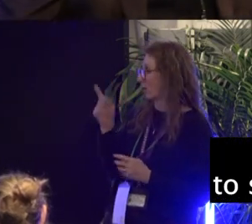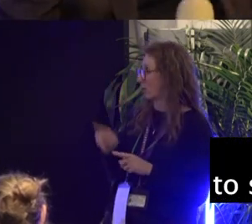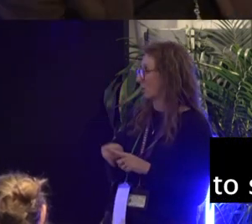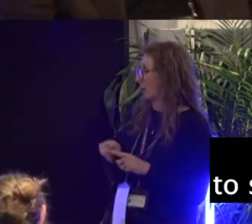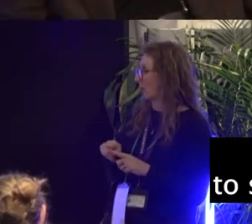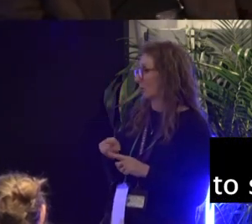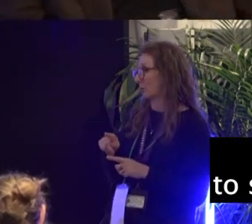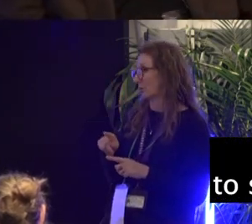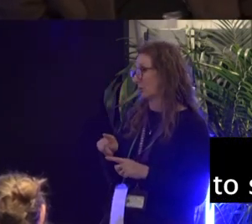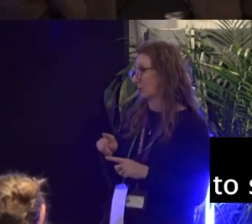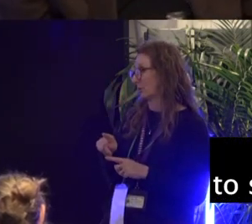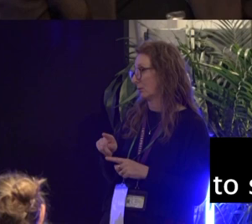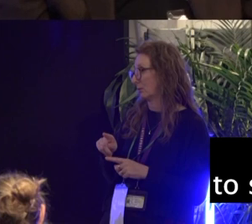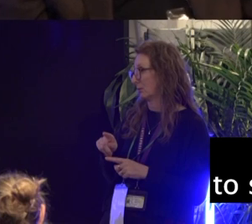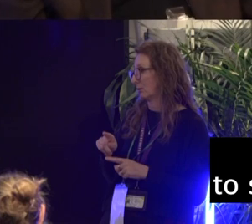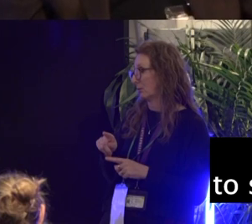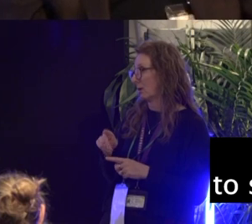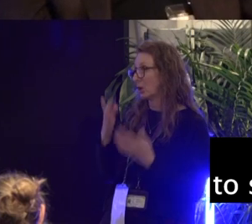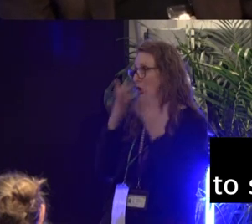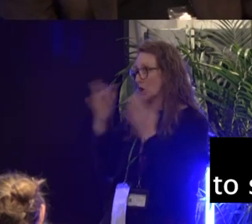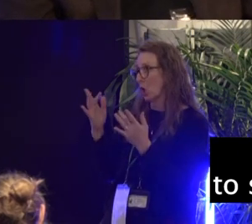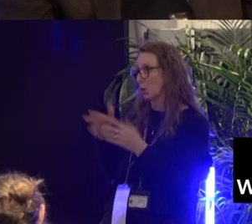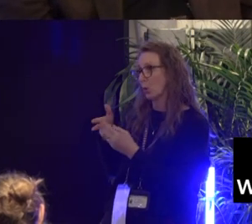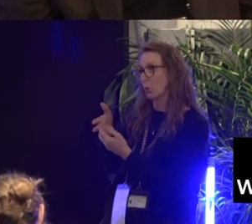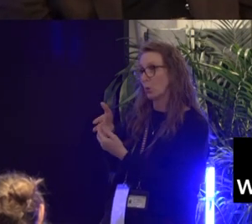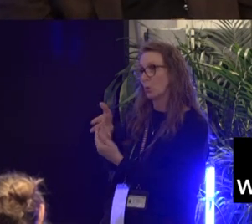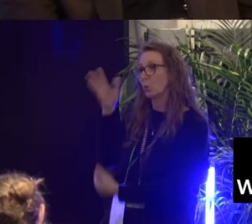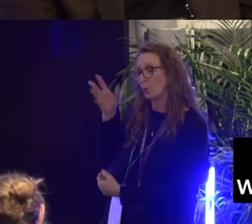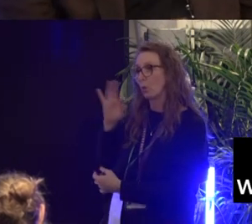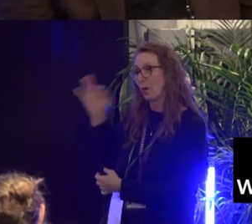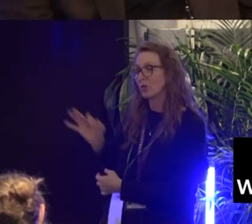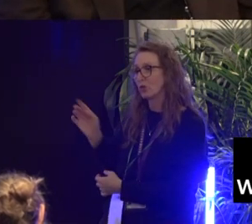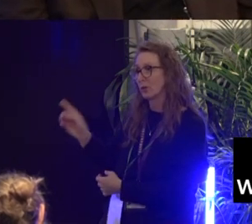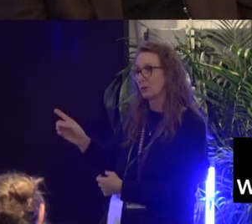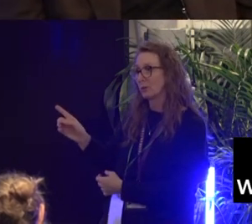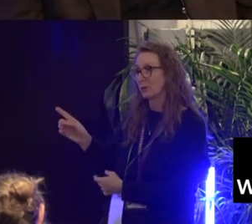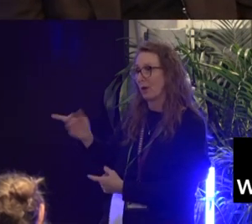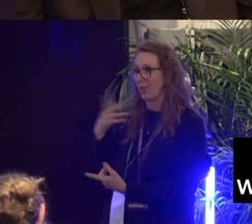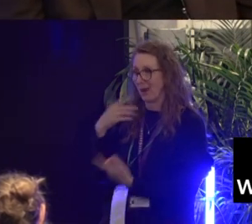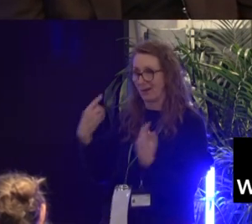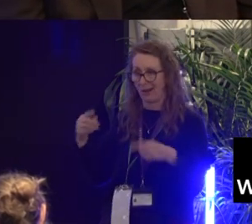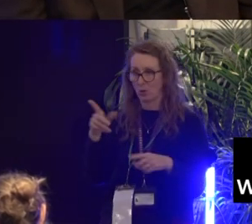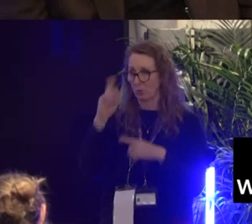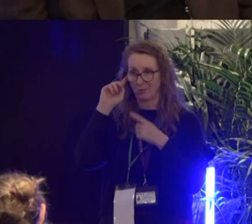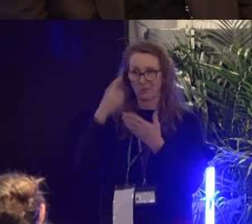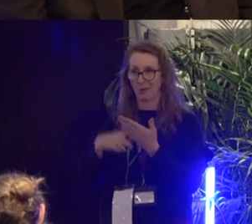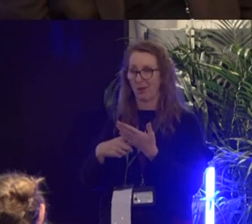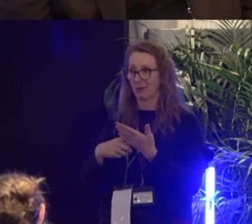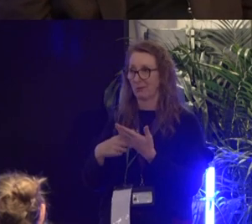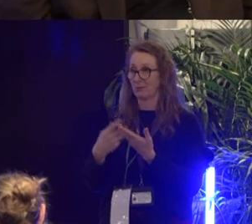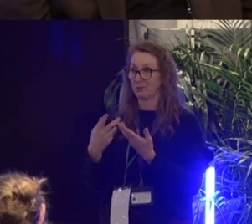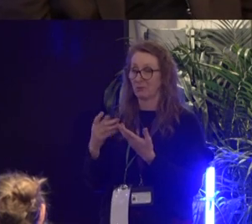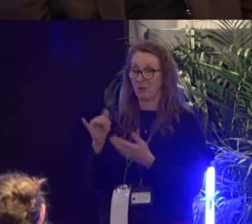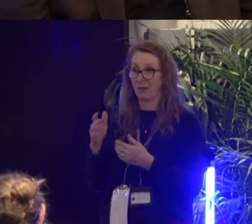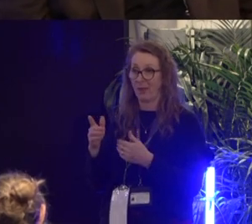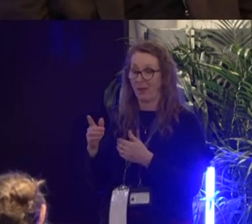gonna do is I'm gonna show you guys the next set of questions and then let you decide whether or not they're more interesting than question